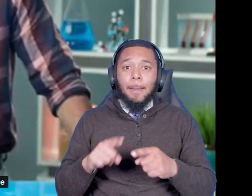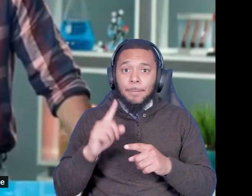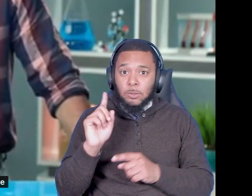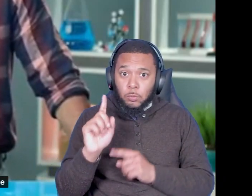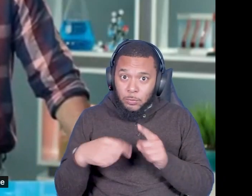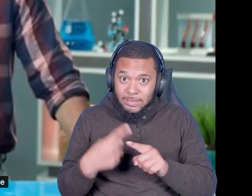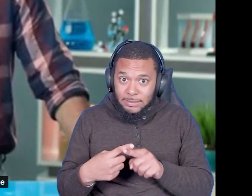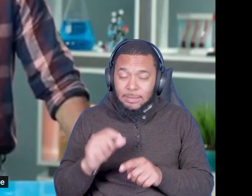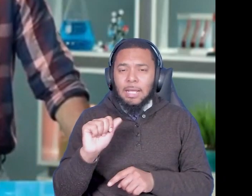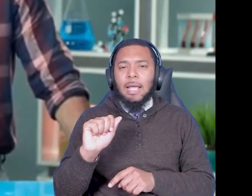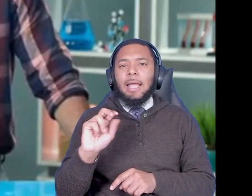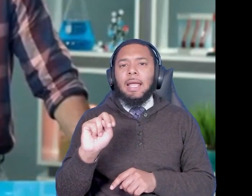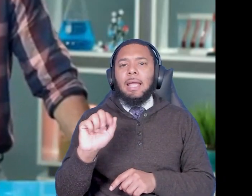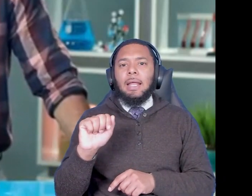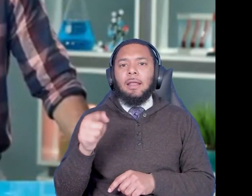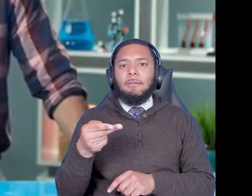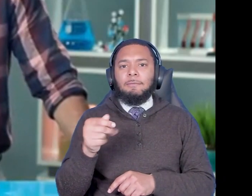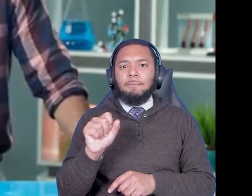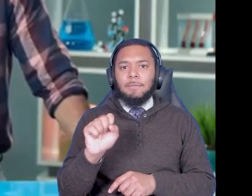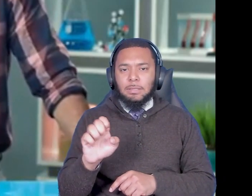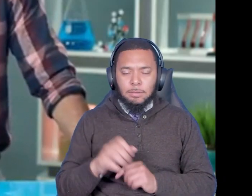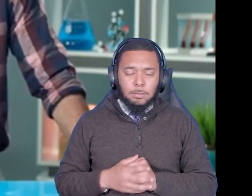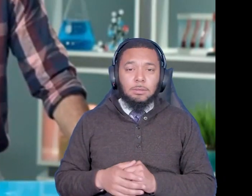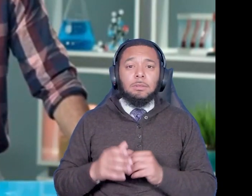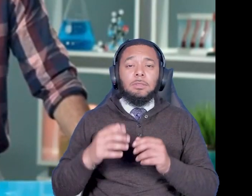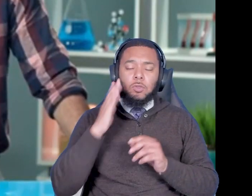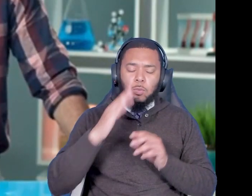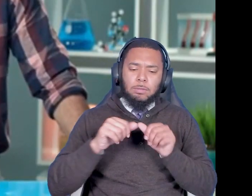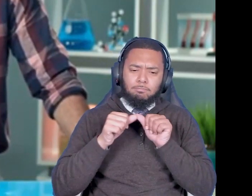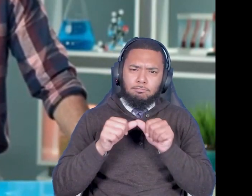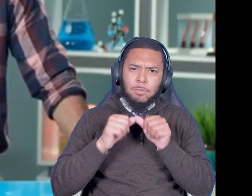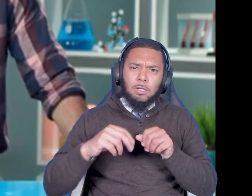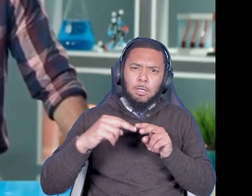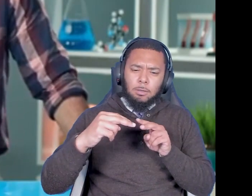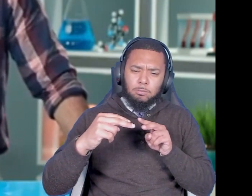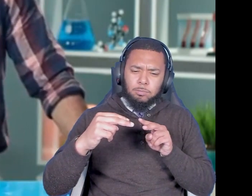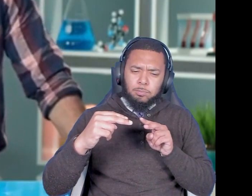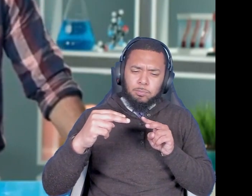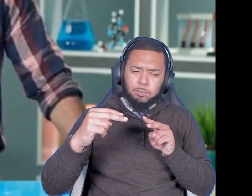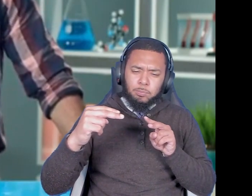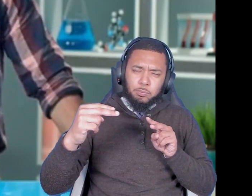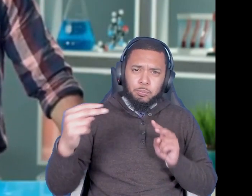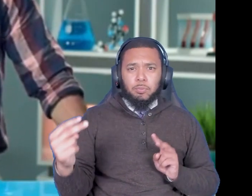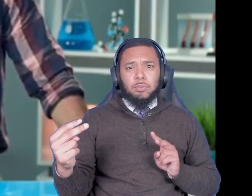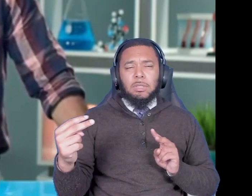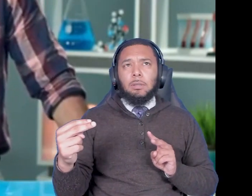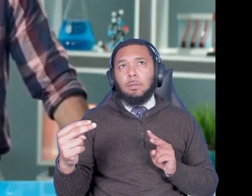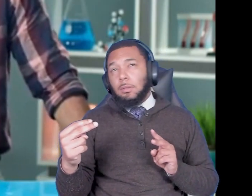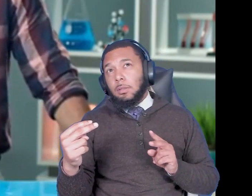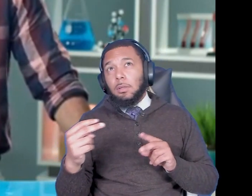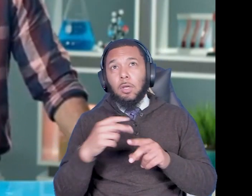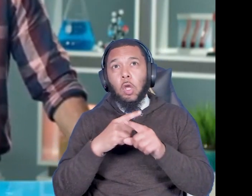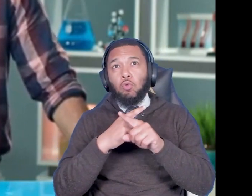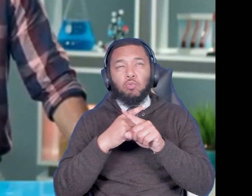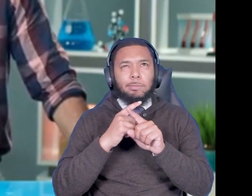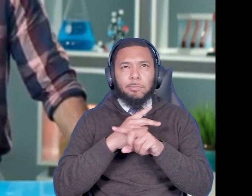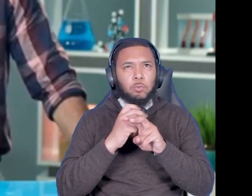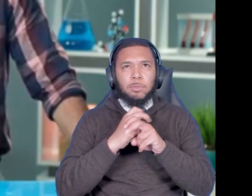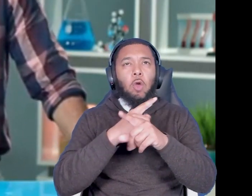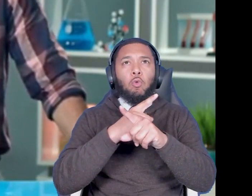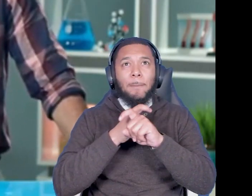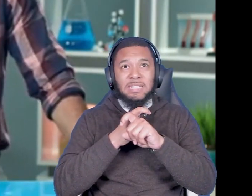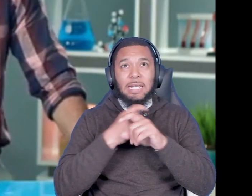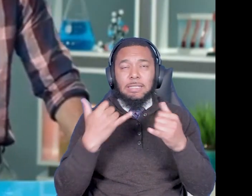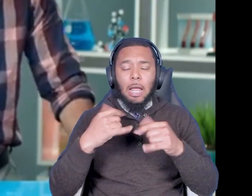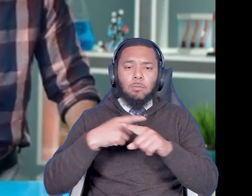anaphase. They're going to continue to pull these chromosomes, or now they're really chromatids, back to